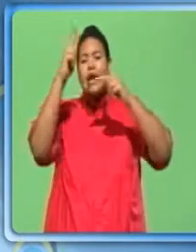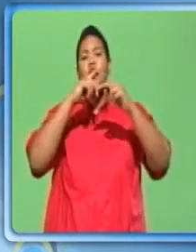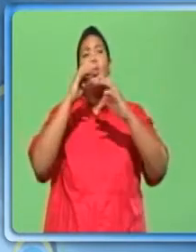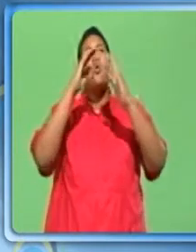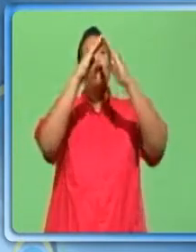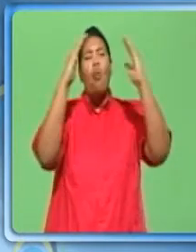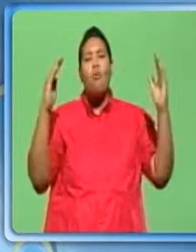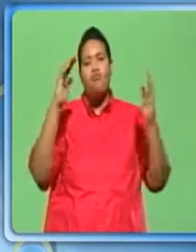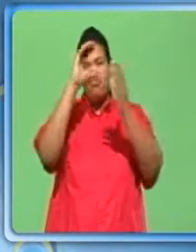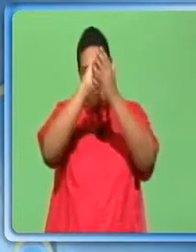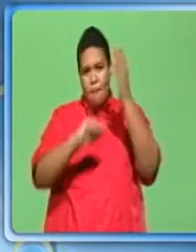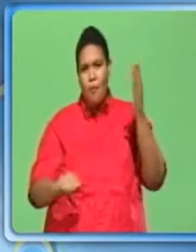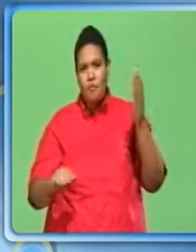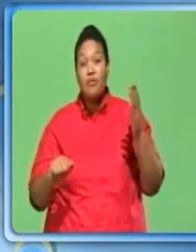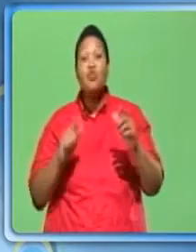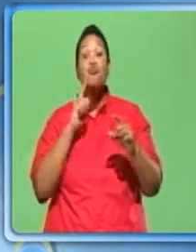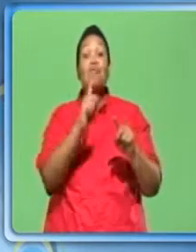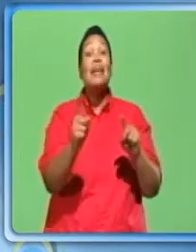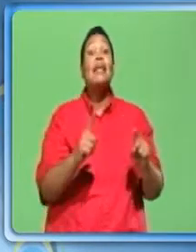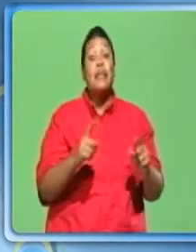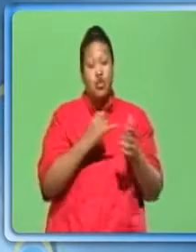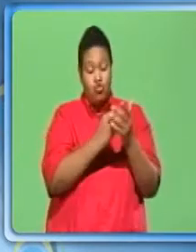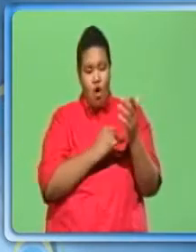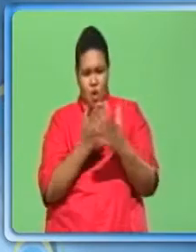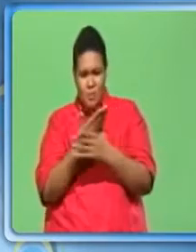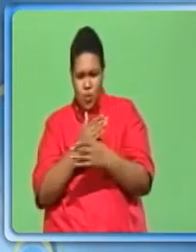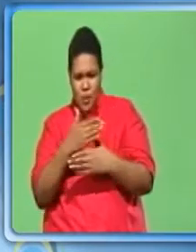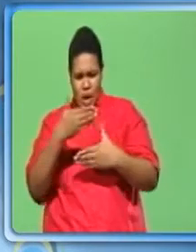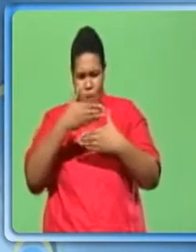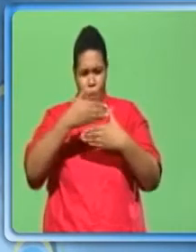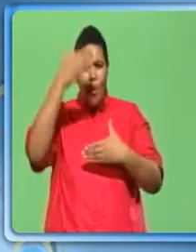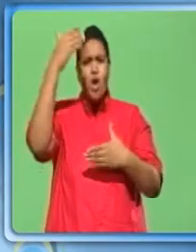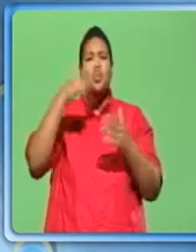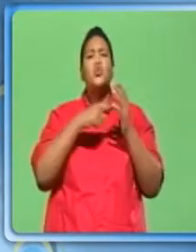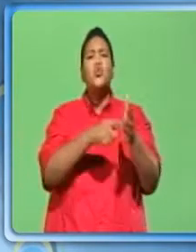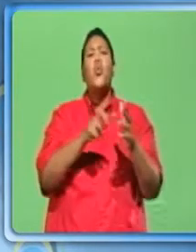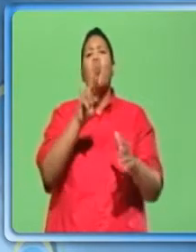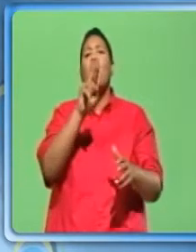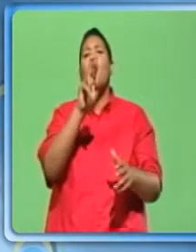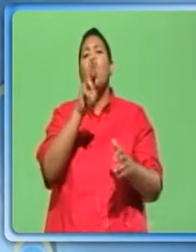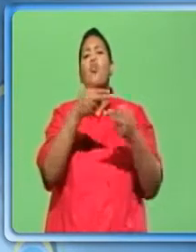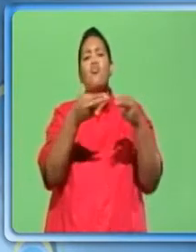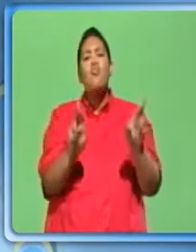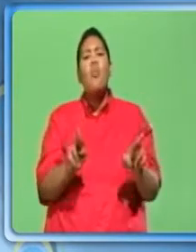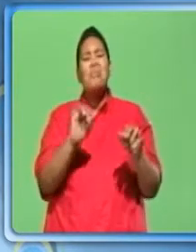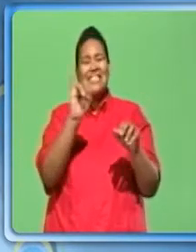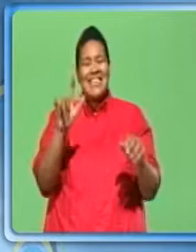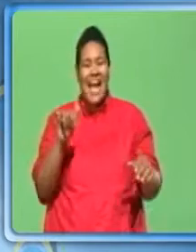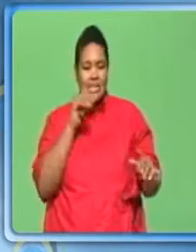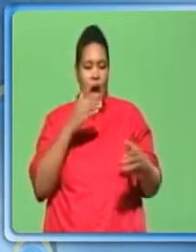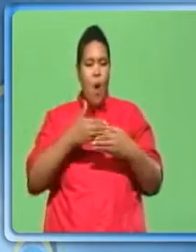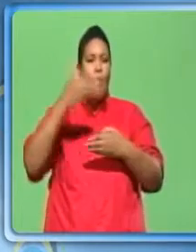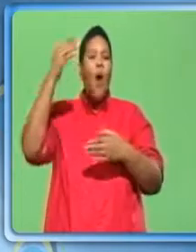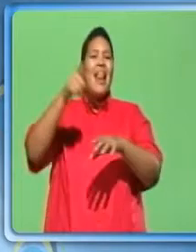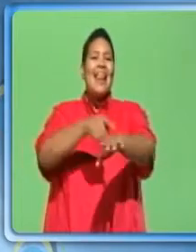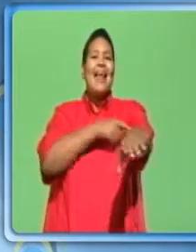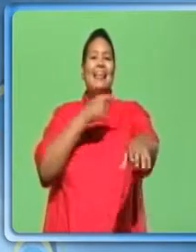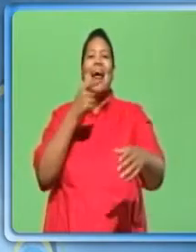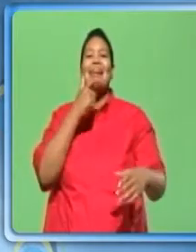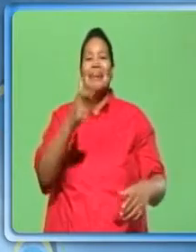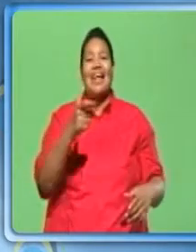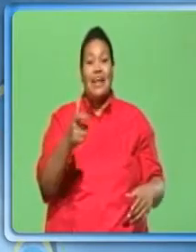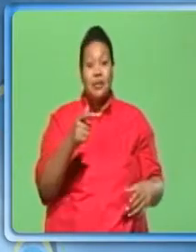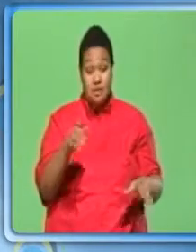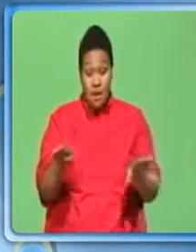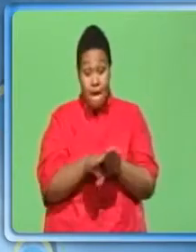removed. Dimensions are drawn between the walls to show room size and wall length and thickness. The floor